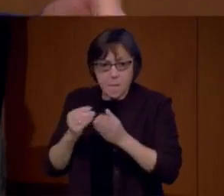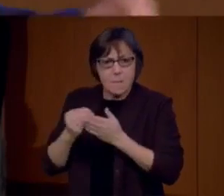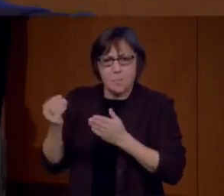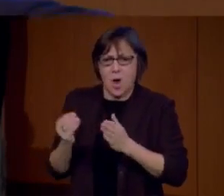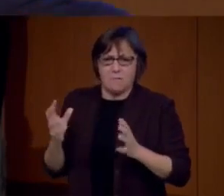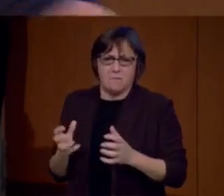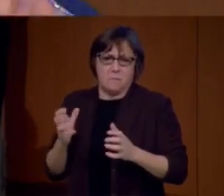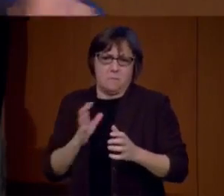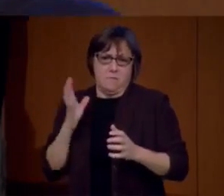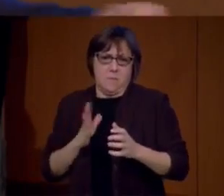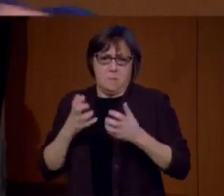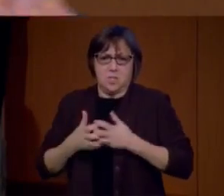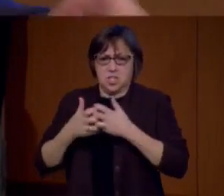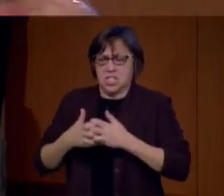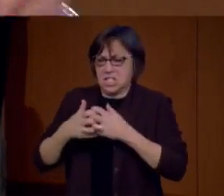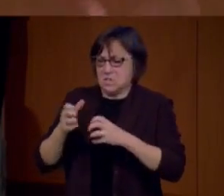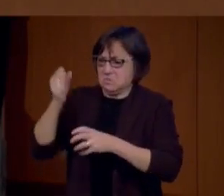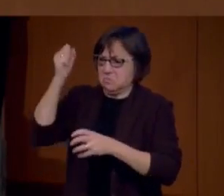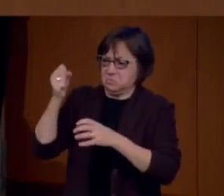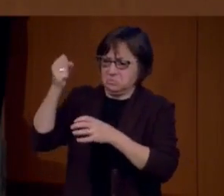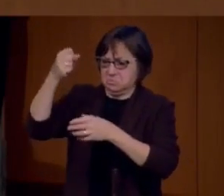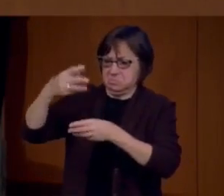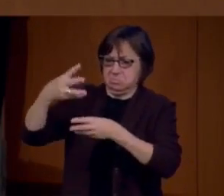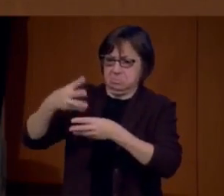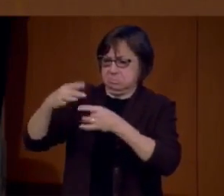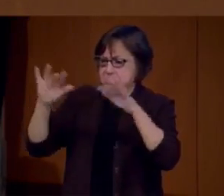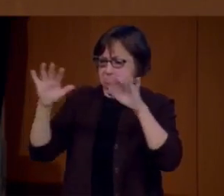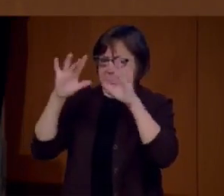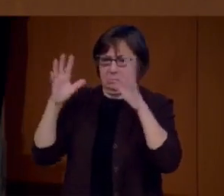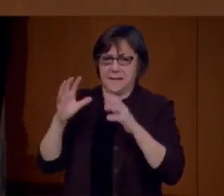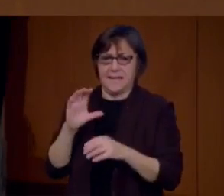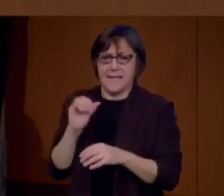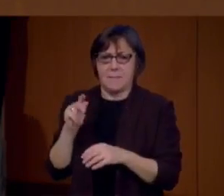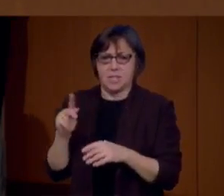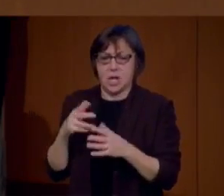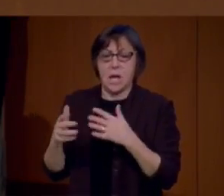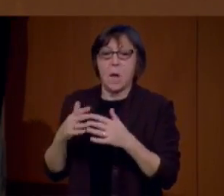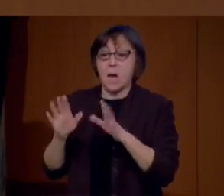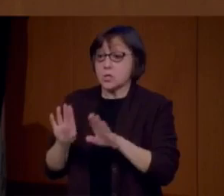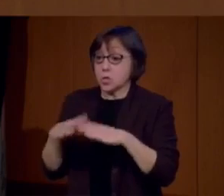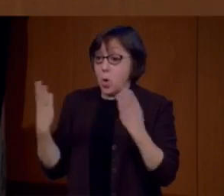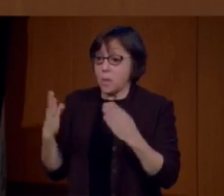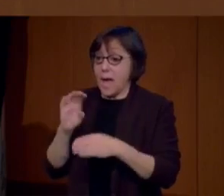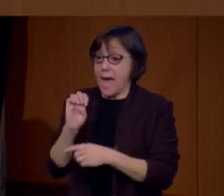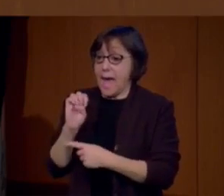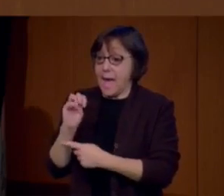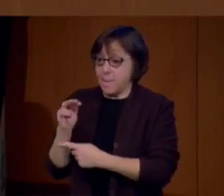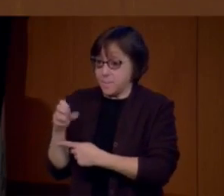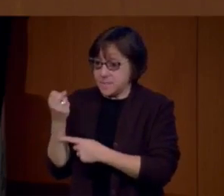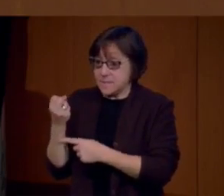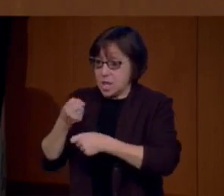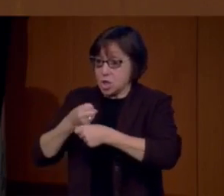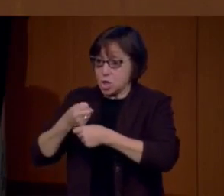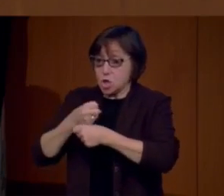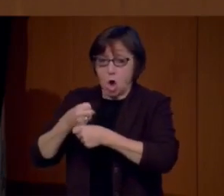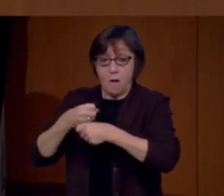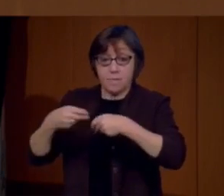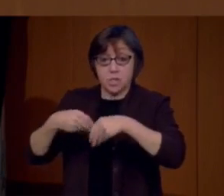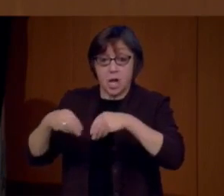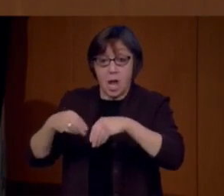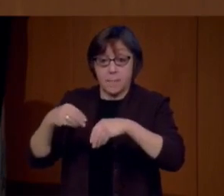fancy machines that make cappuccino and all that kind of stuff. And she opened Ems Coffee Shop on Main Street in Independence,